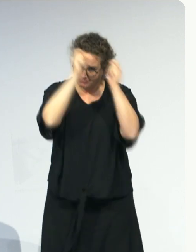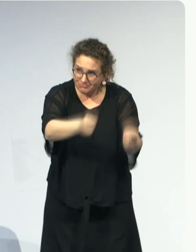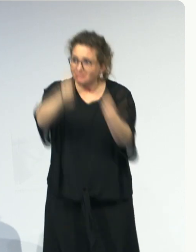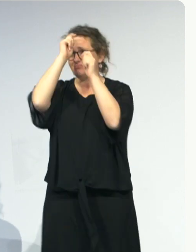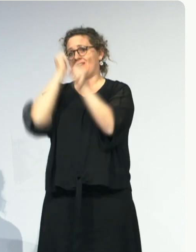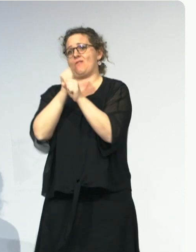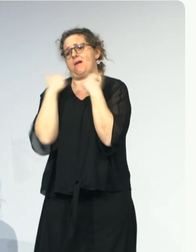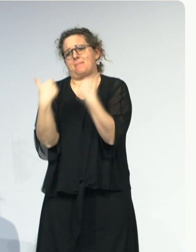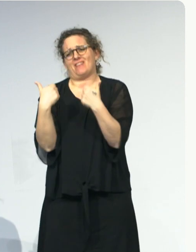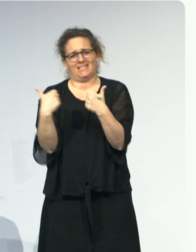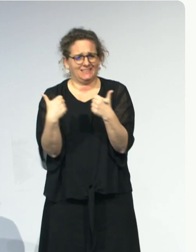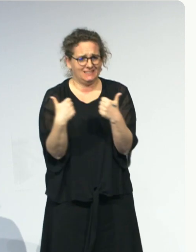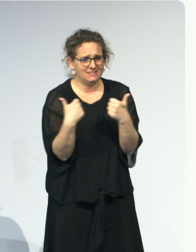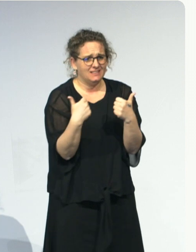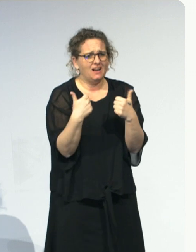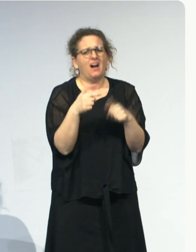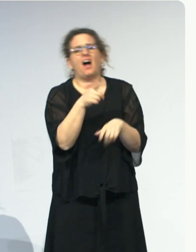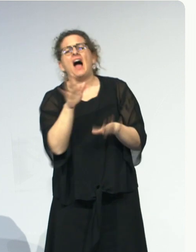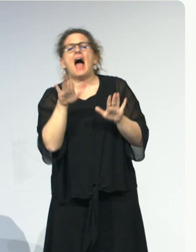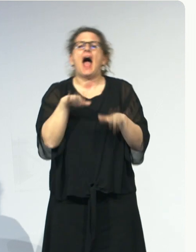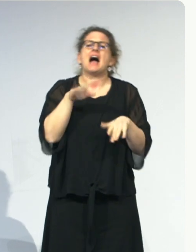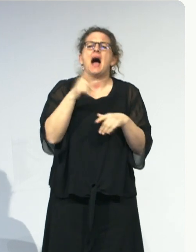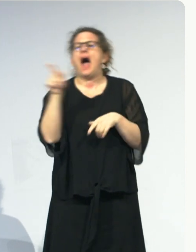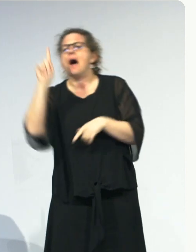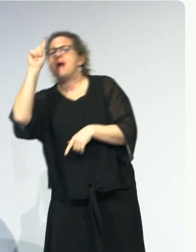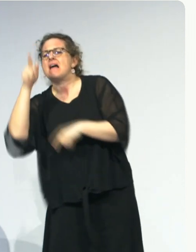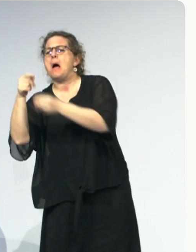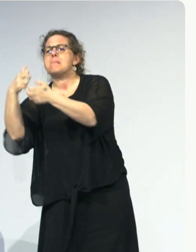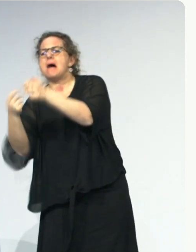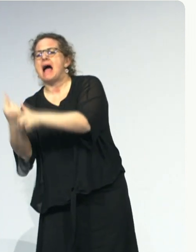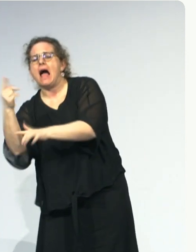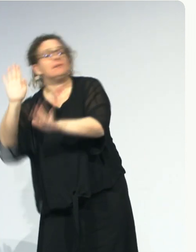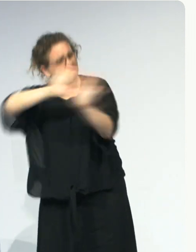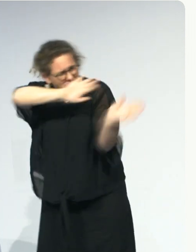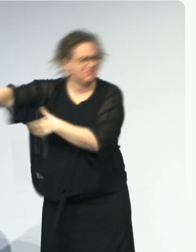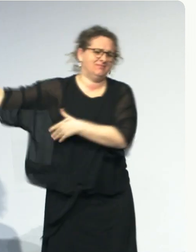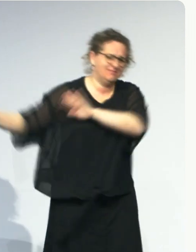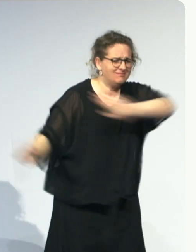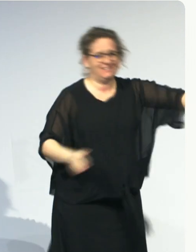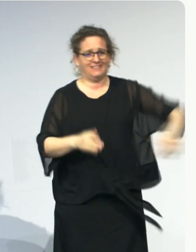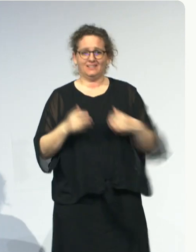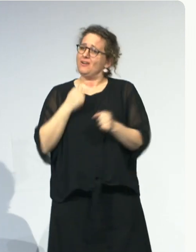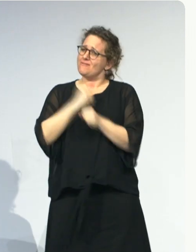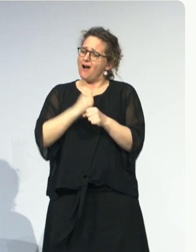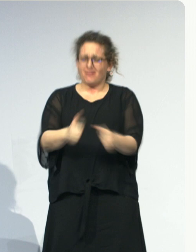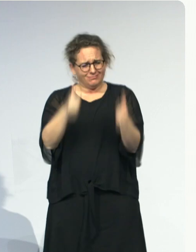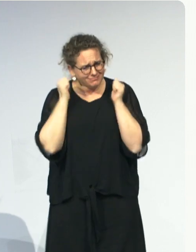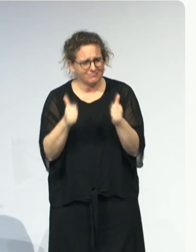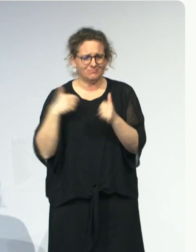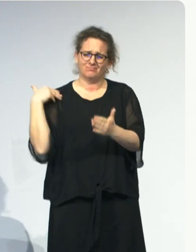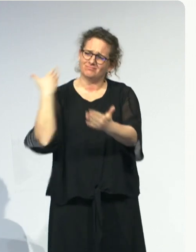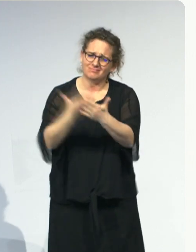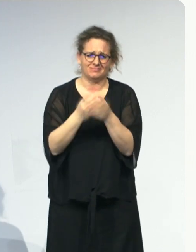Can we just not say, job well done? Because the criticism and